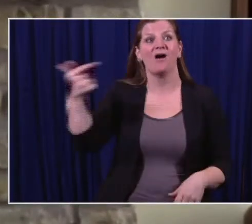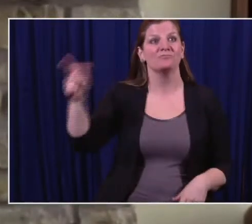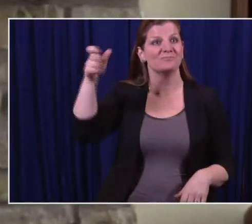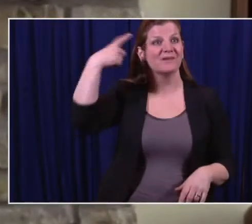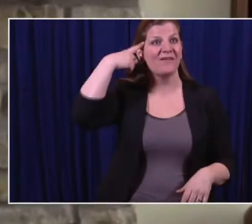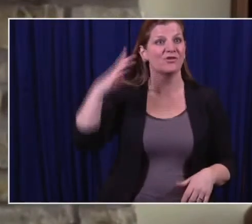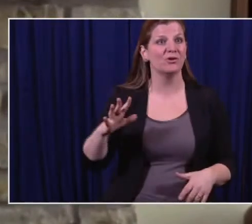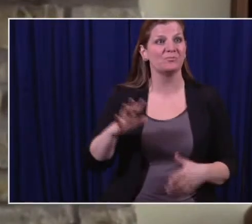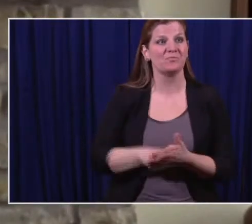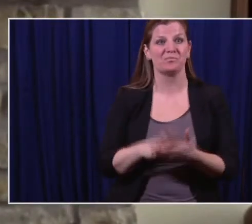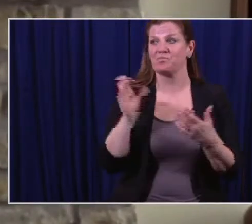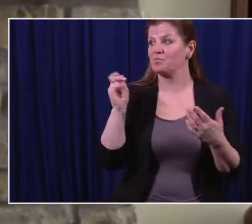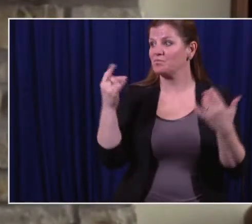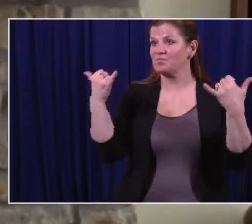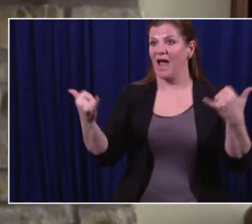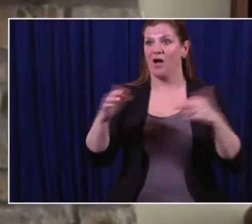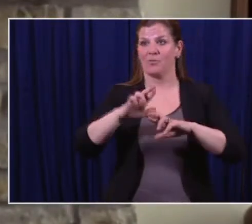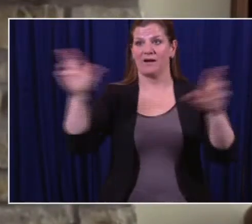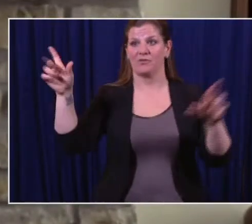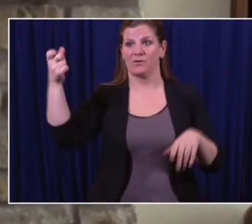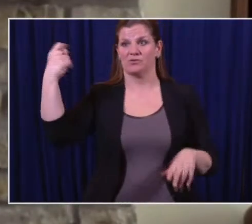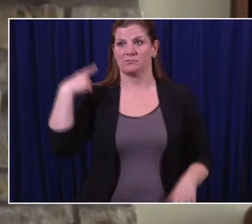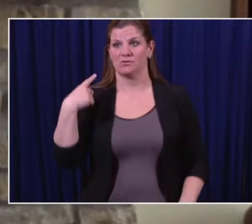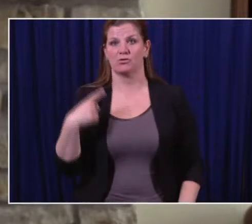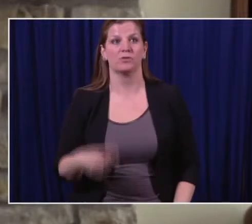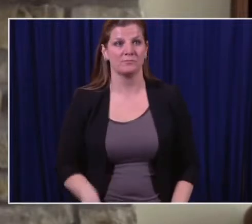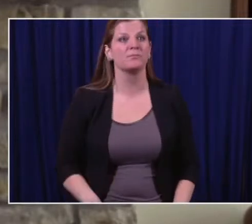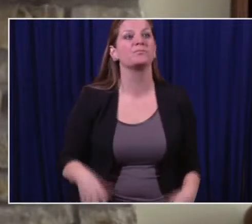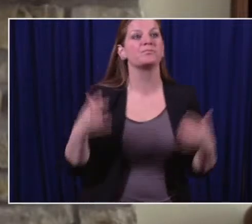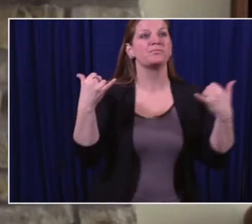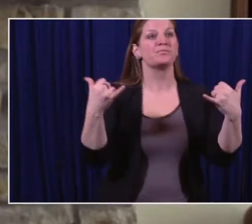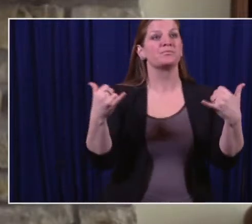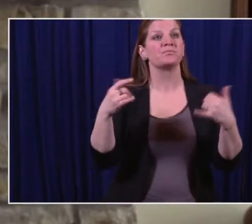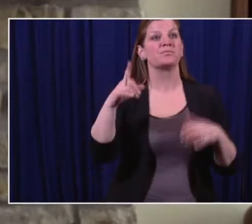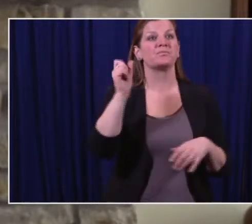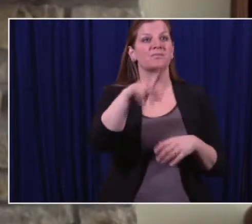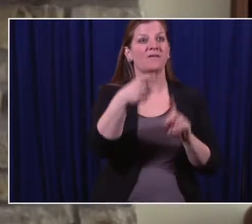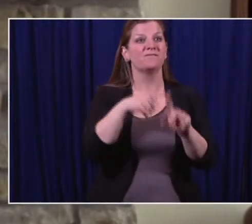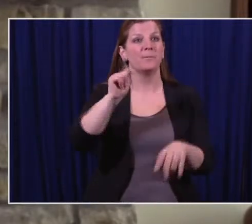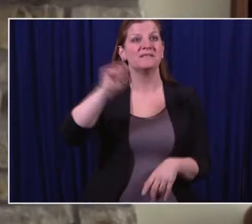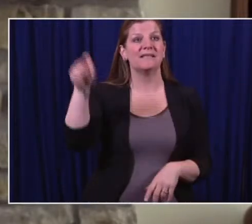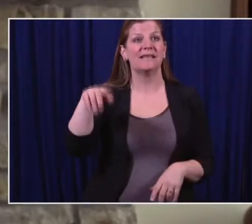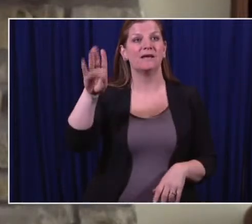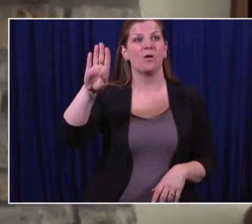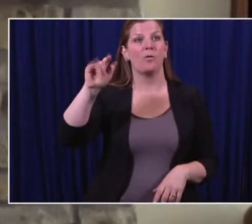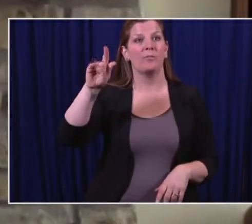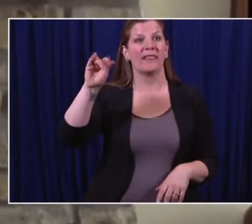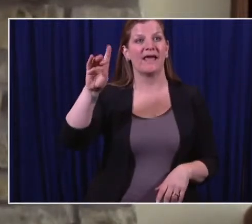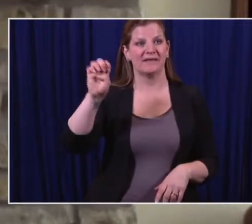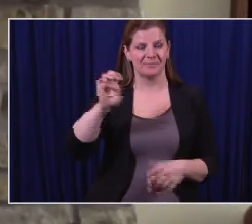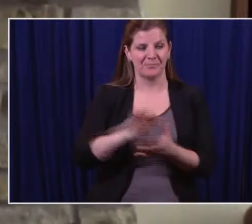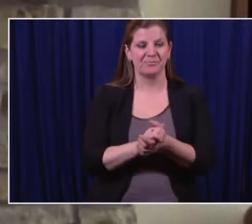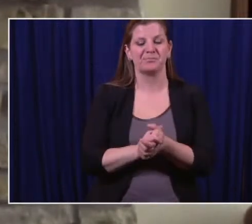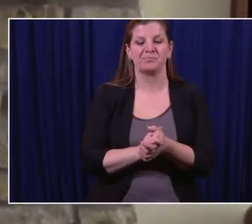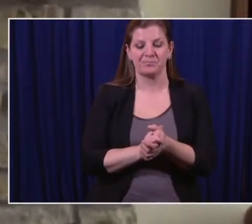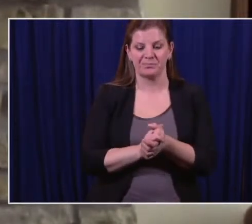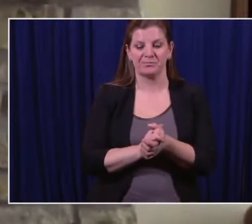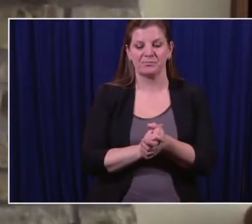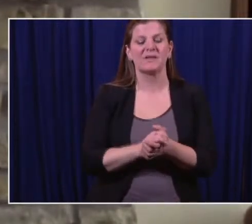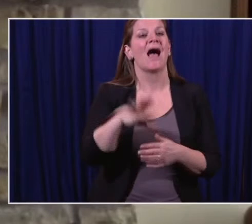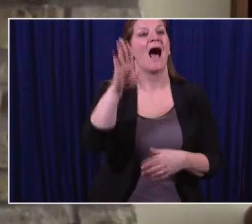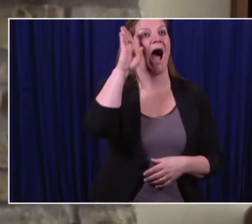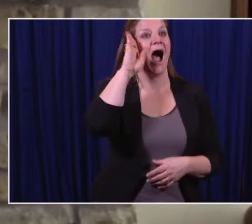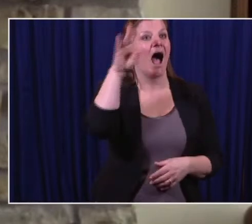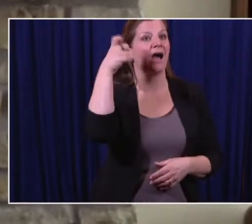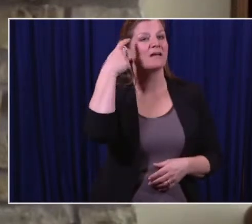I think we're ready for questions. Governor, first question today is from Jim Province at the Toledo Blade. Hey, Jim. Hi, Governor. I think this